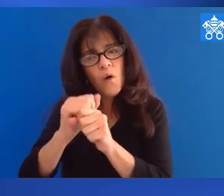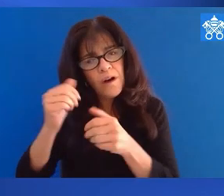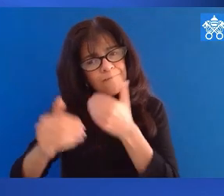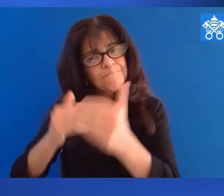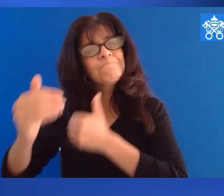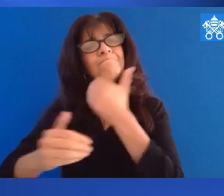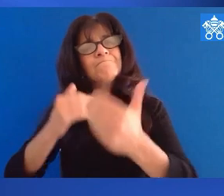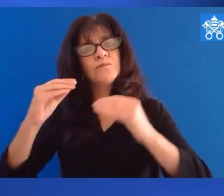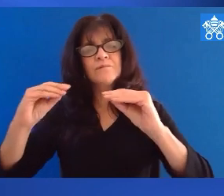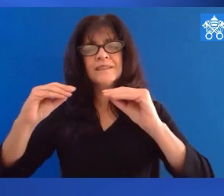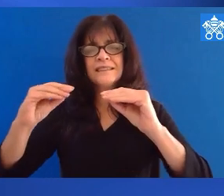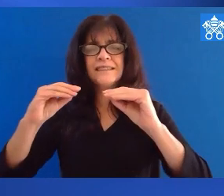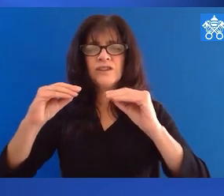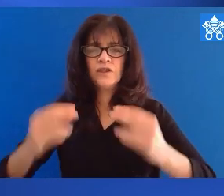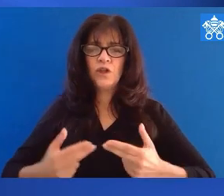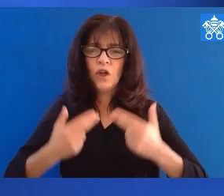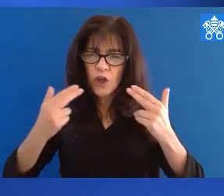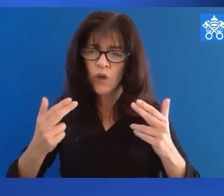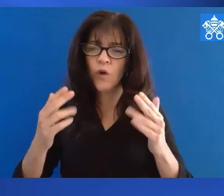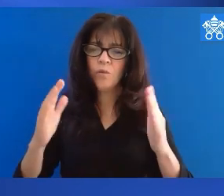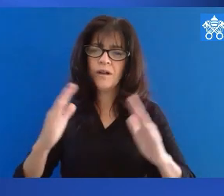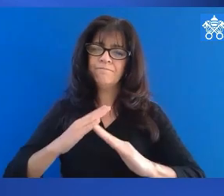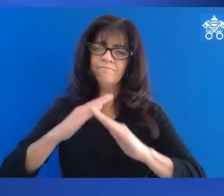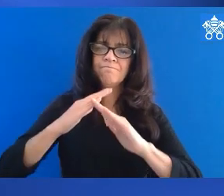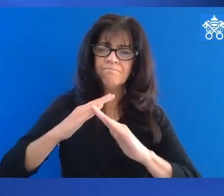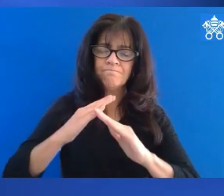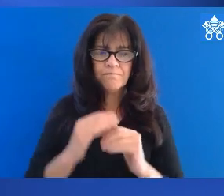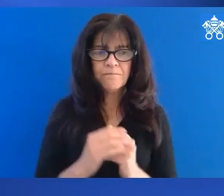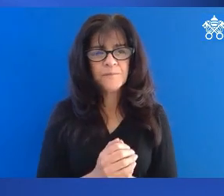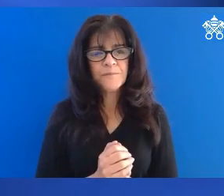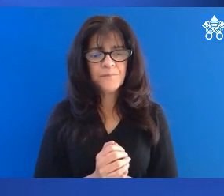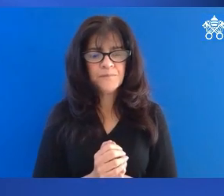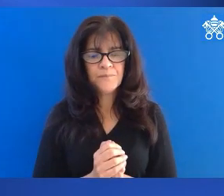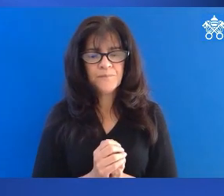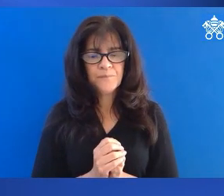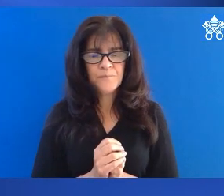work in the service of evangelization and human promotion.